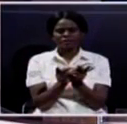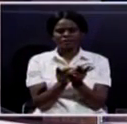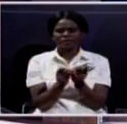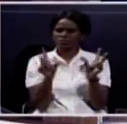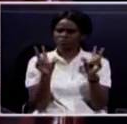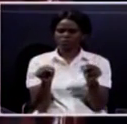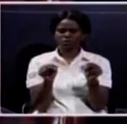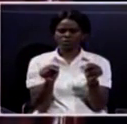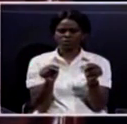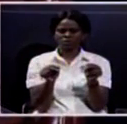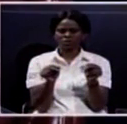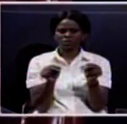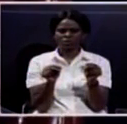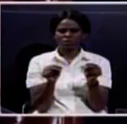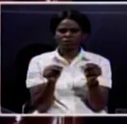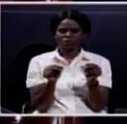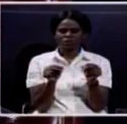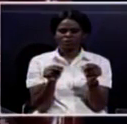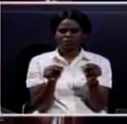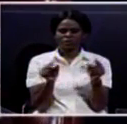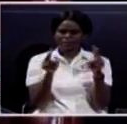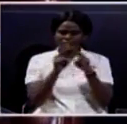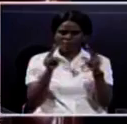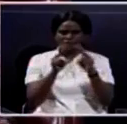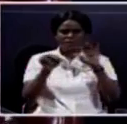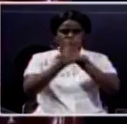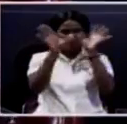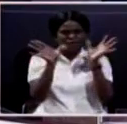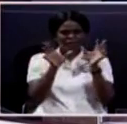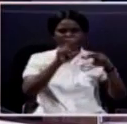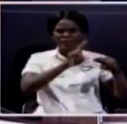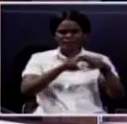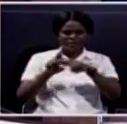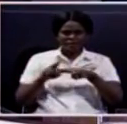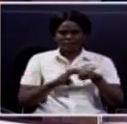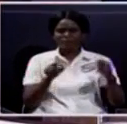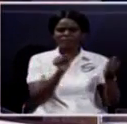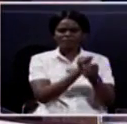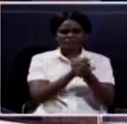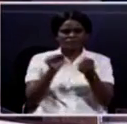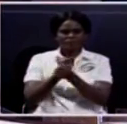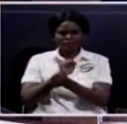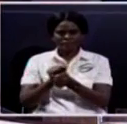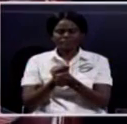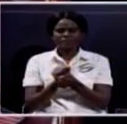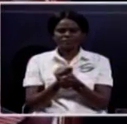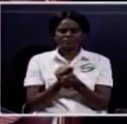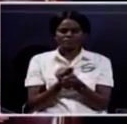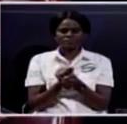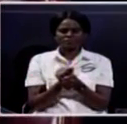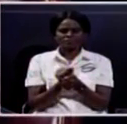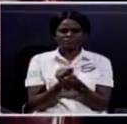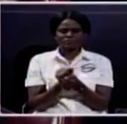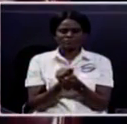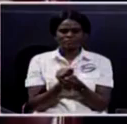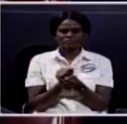No. Let me be very, very realistic here. Desks are dilapidated. No, listen. Now you are now